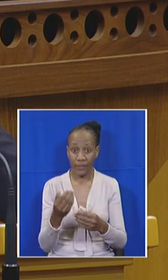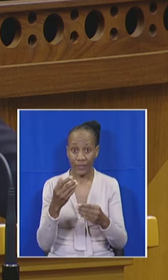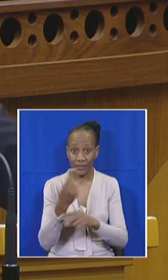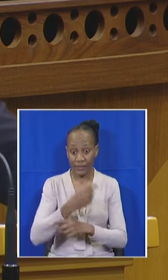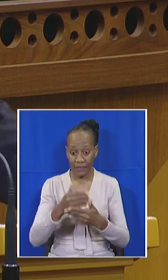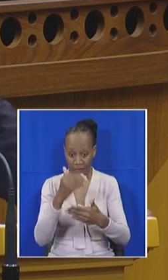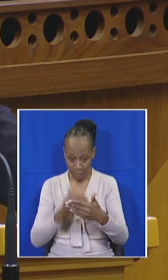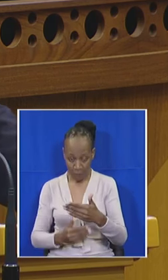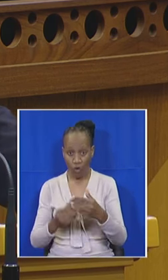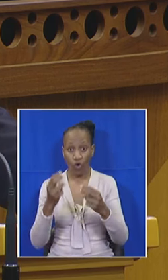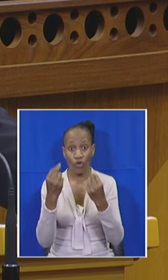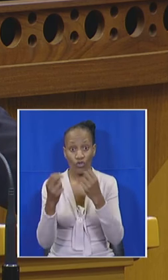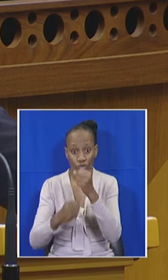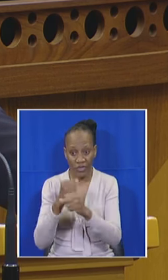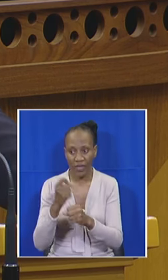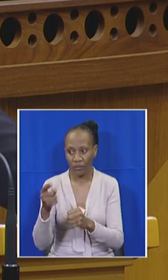Uyacaca ukuthi enyinda.